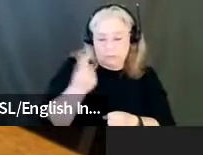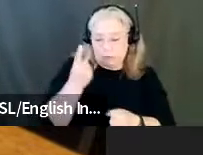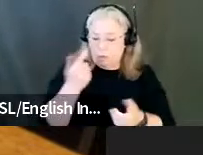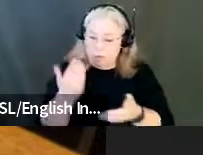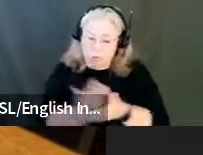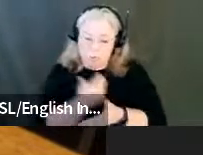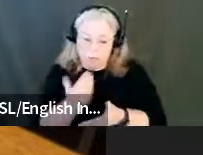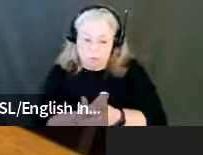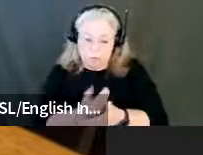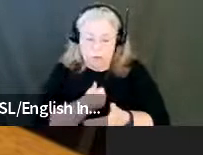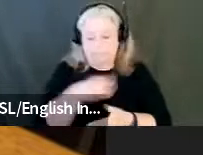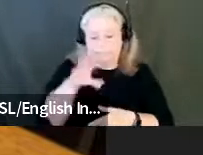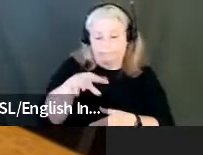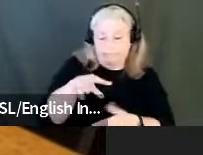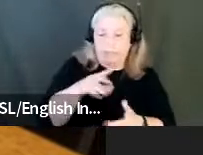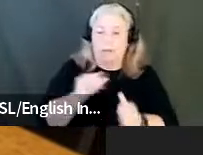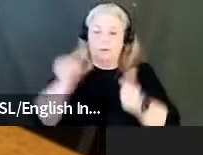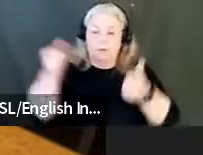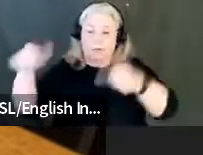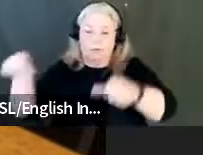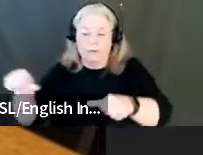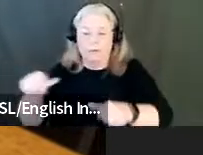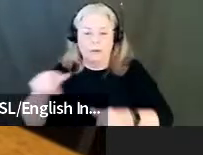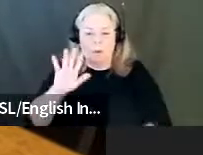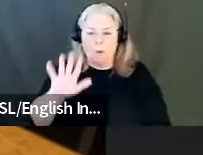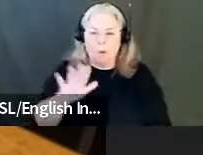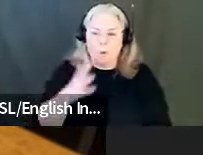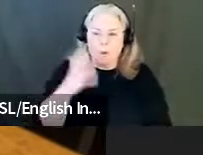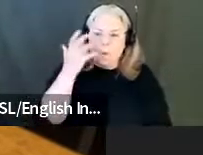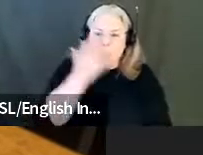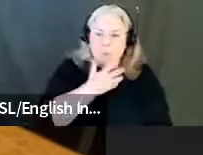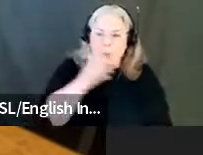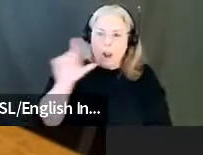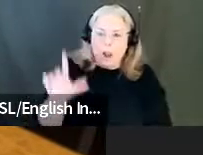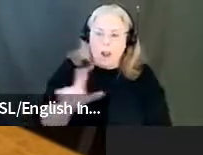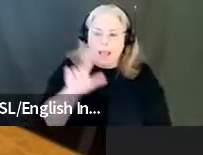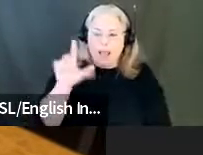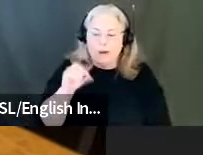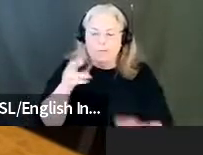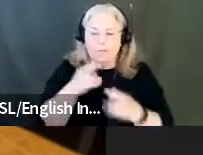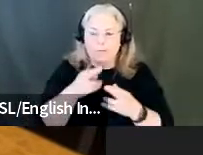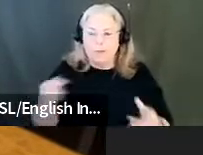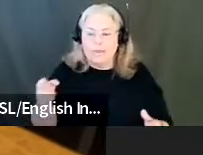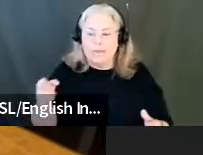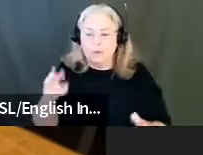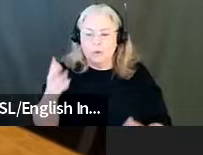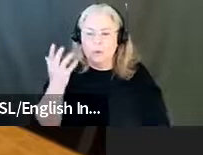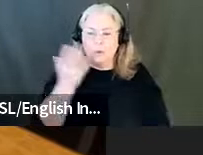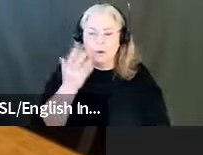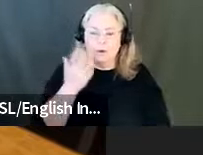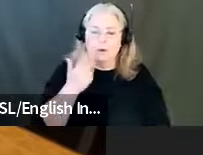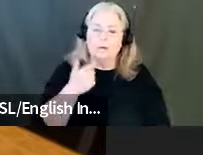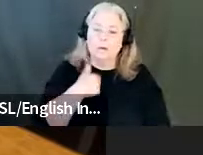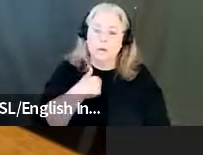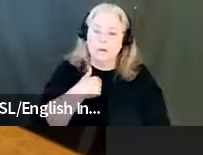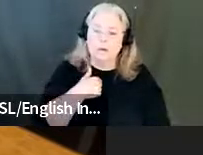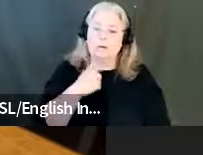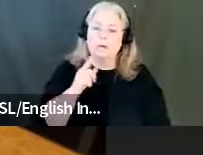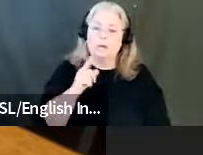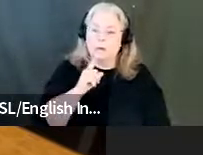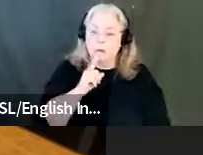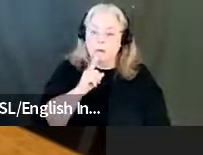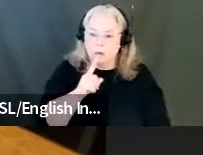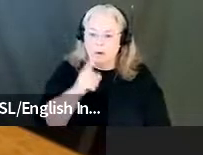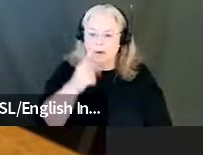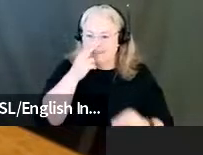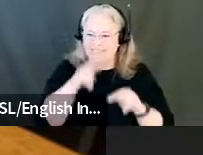something new. That is an impressive library and resource. Thank you for making that. We do have a really